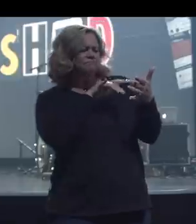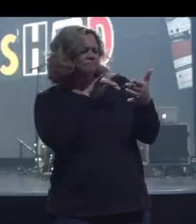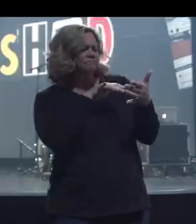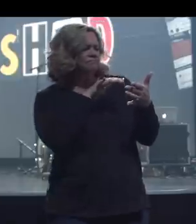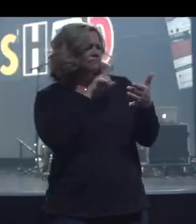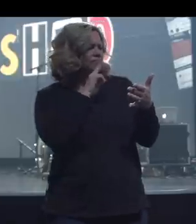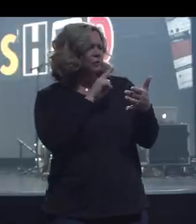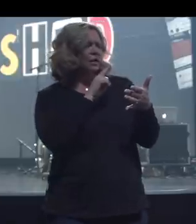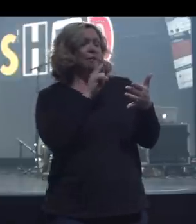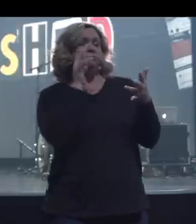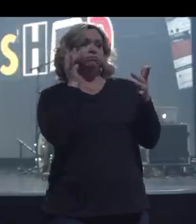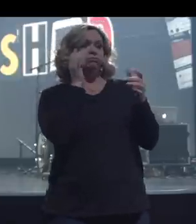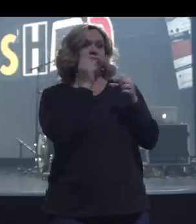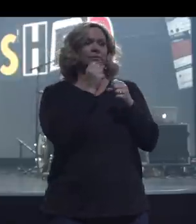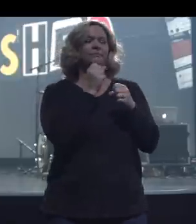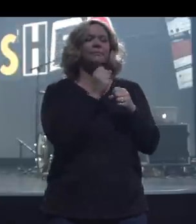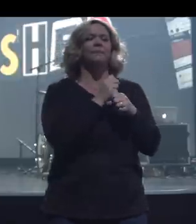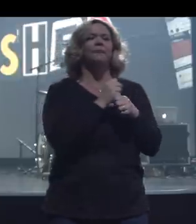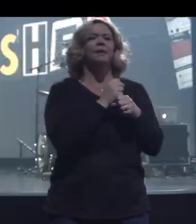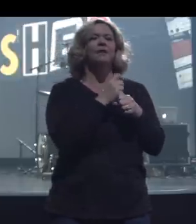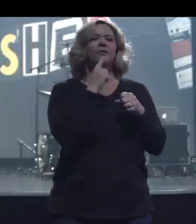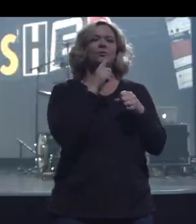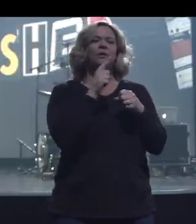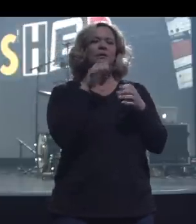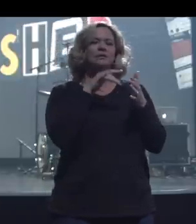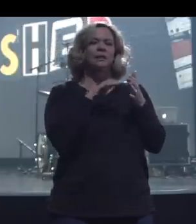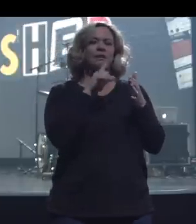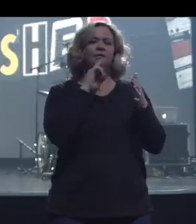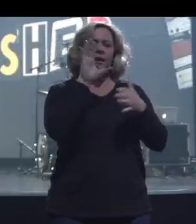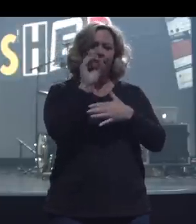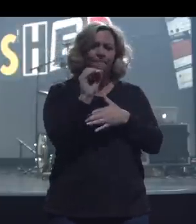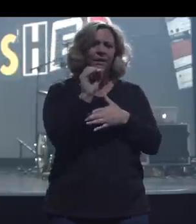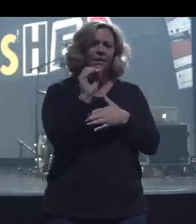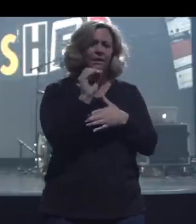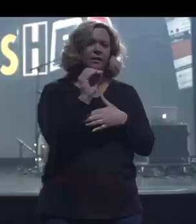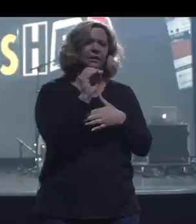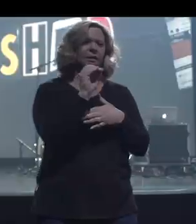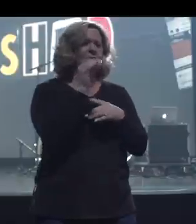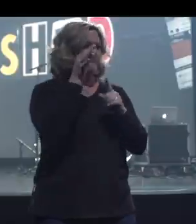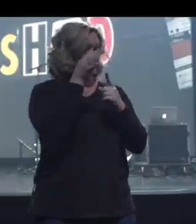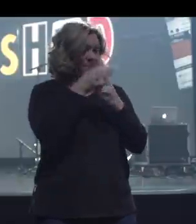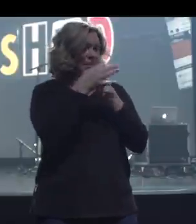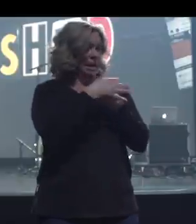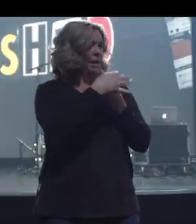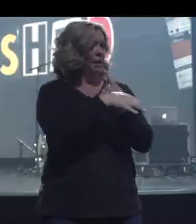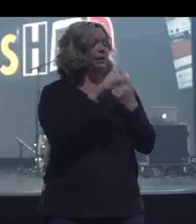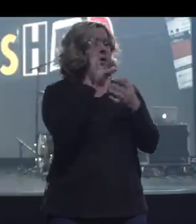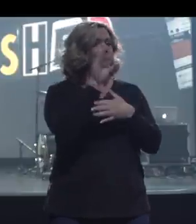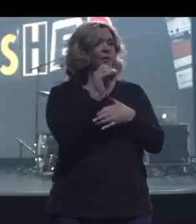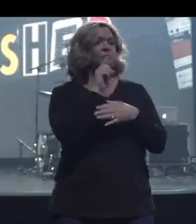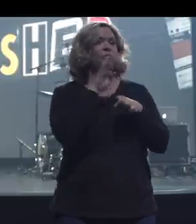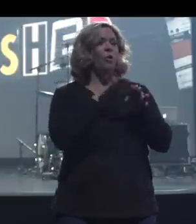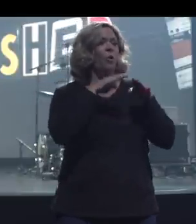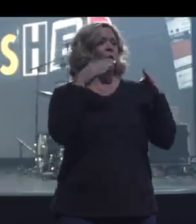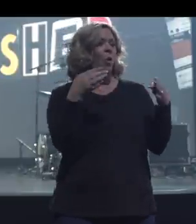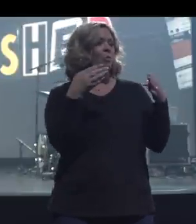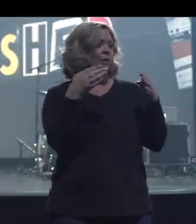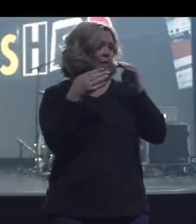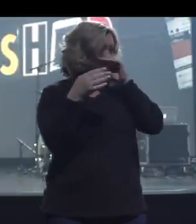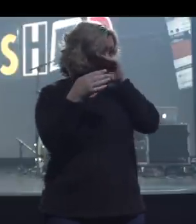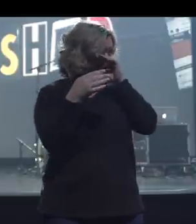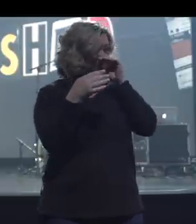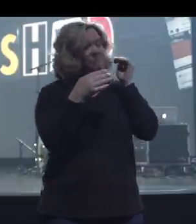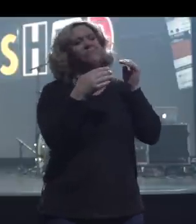so fascinating. What they did is they studied this company. It was a banana company that was opening a manufacturing facility